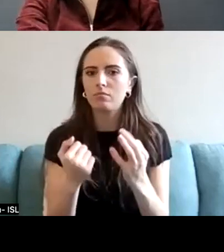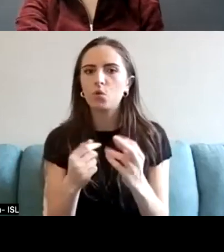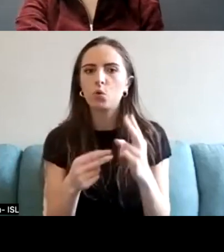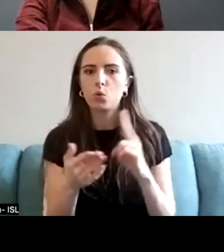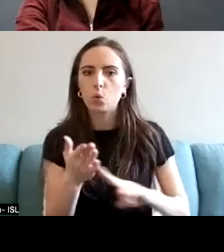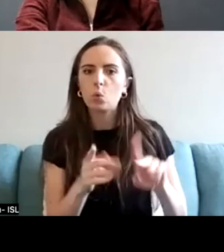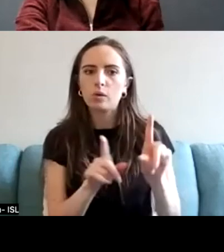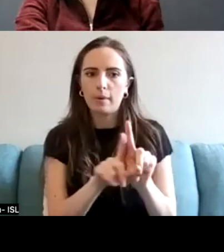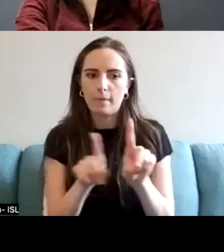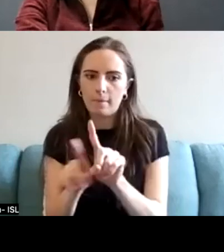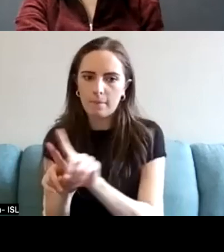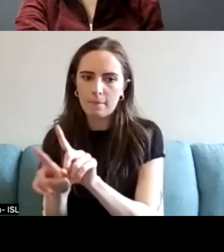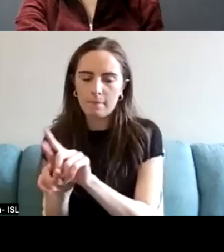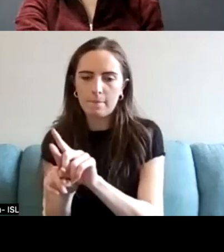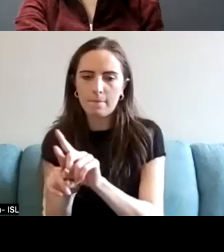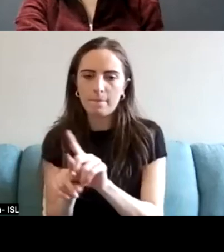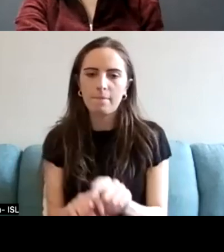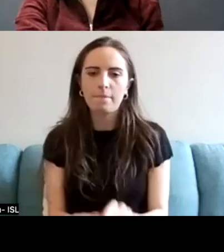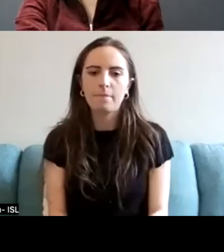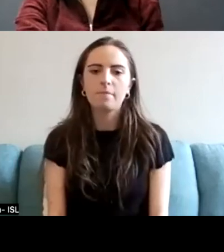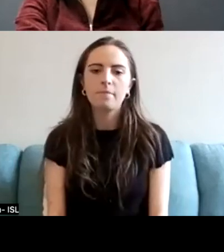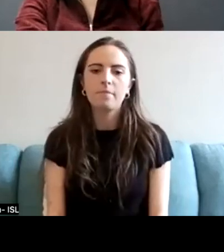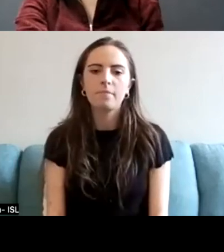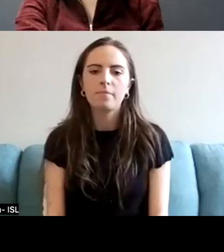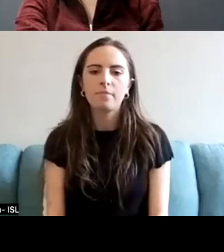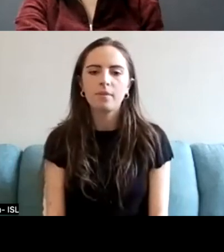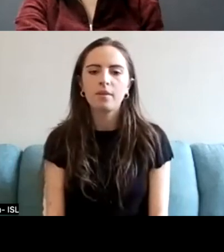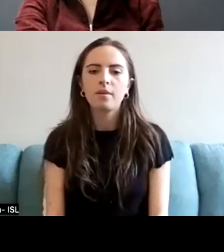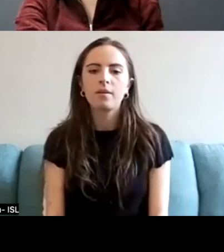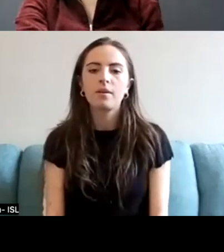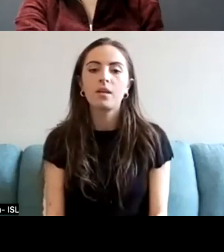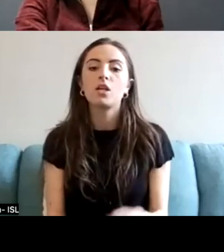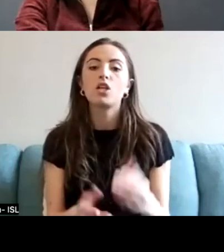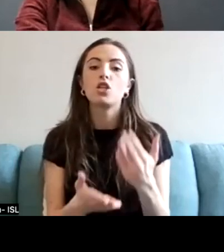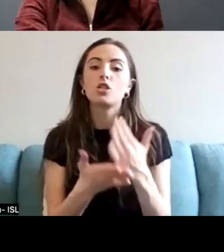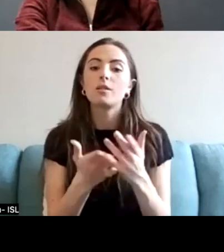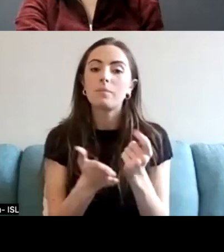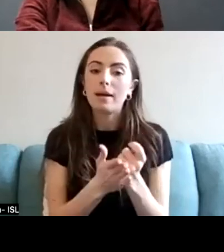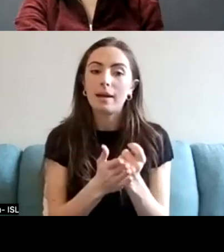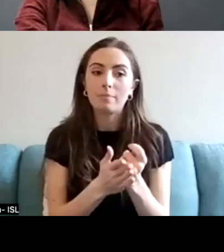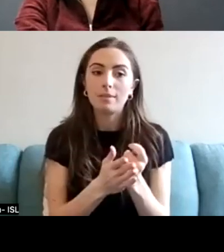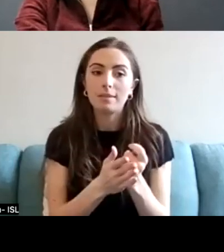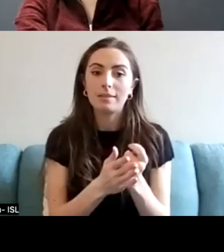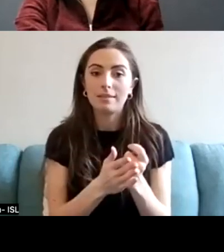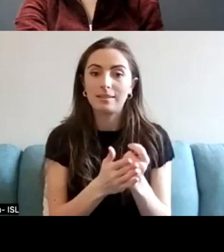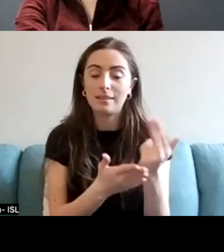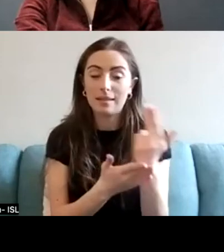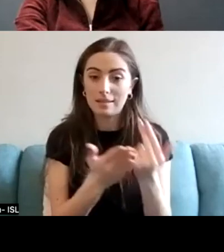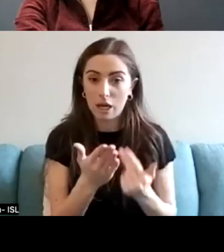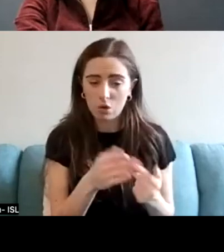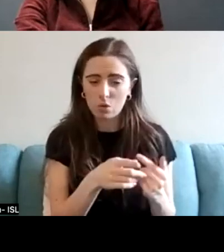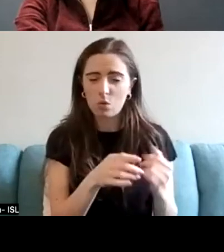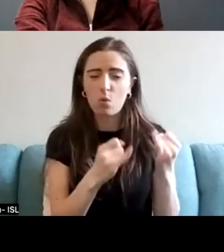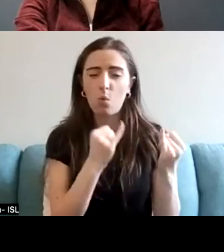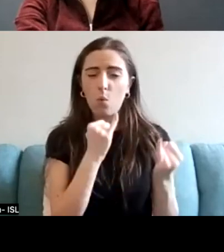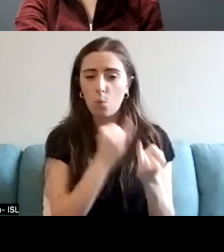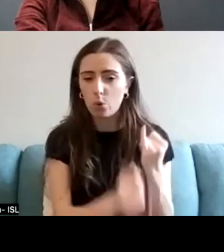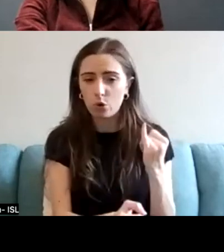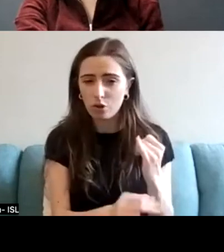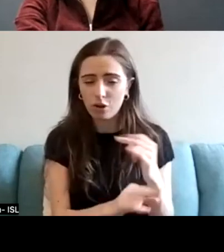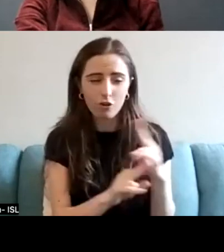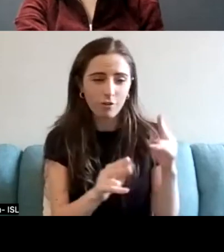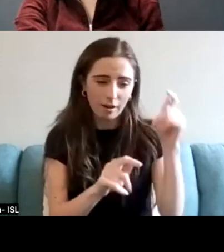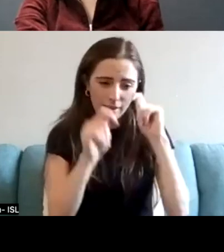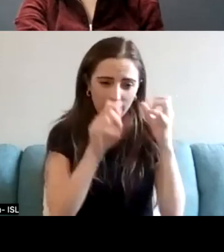brand for you. Now, I have to say, designers can be some of the worst people for this stuff, because if they're not thinking about